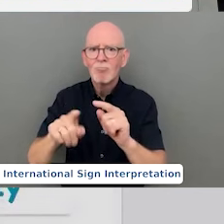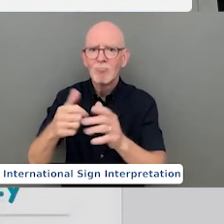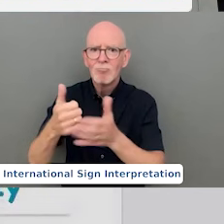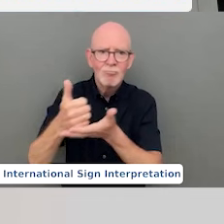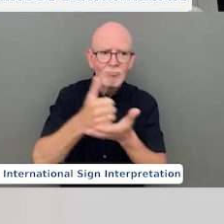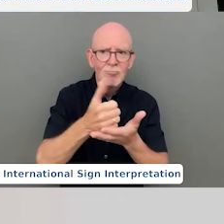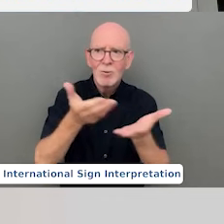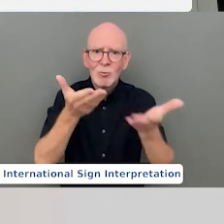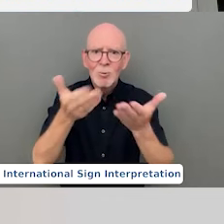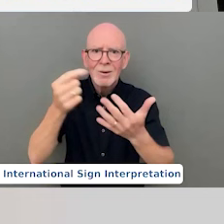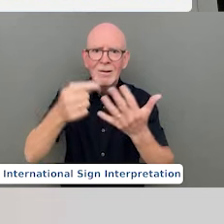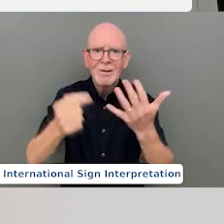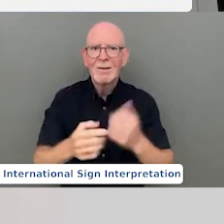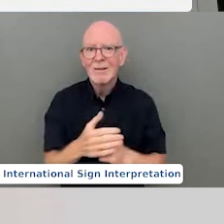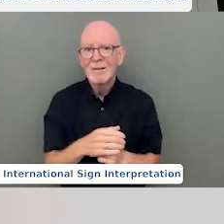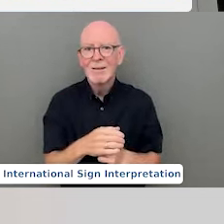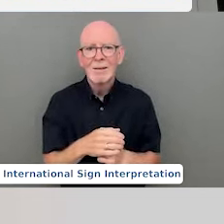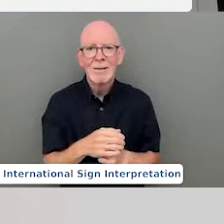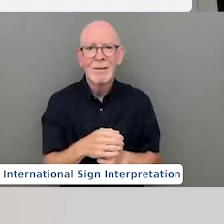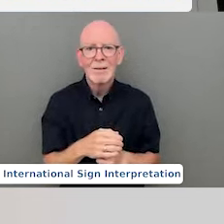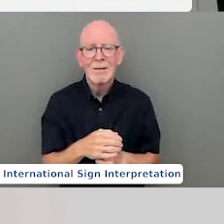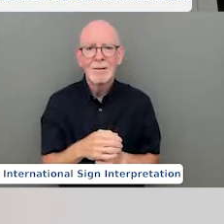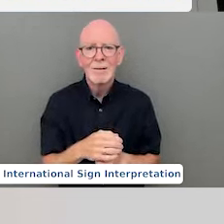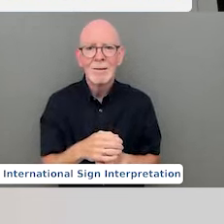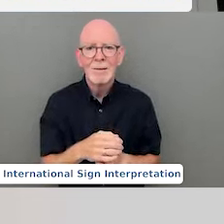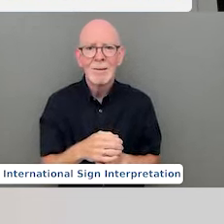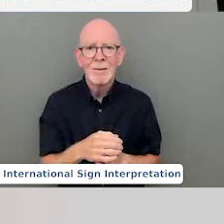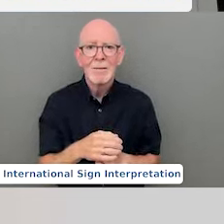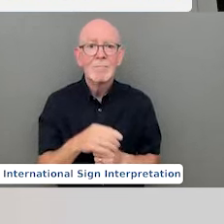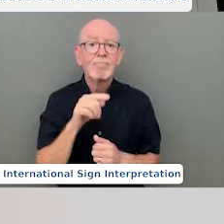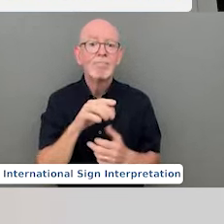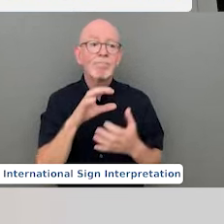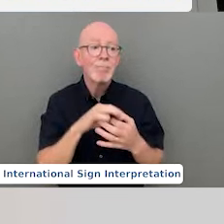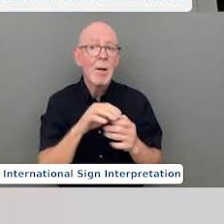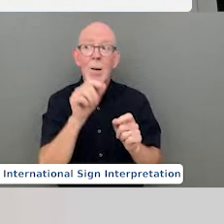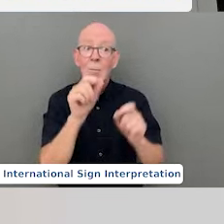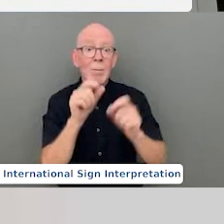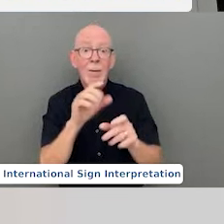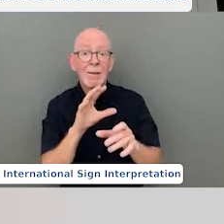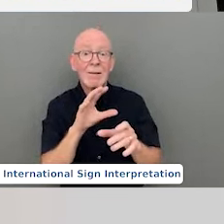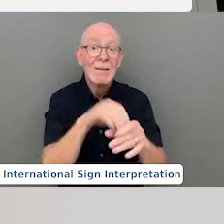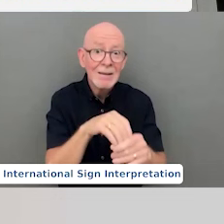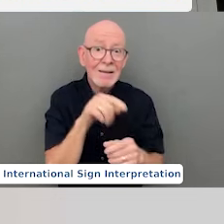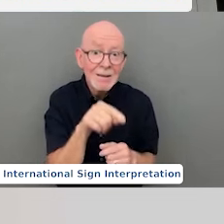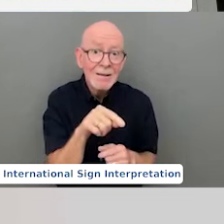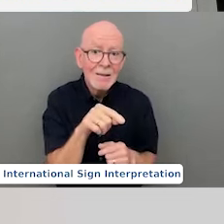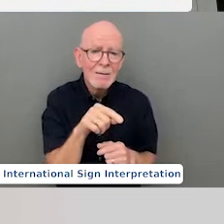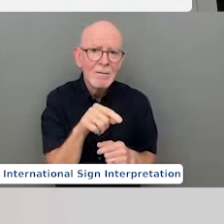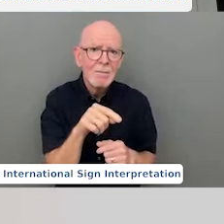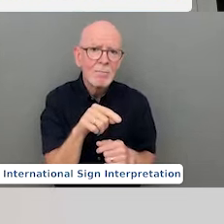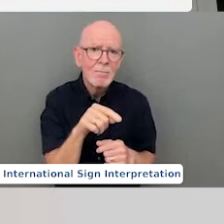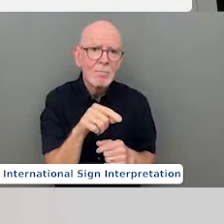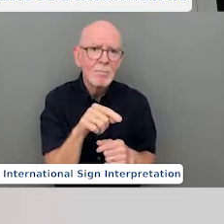empower persons with disabilities so that they can have skills and equal access to the